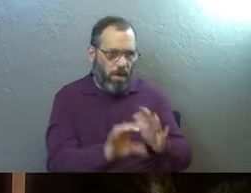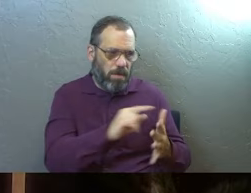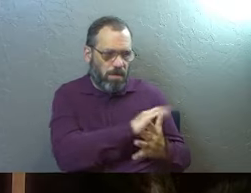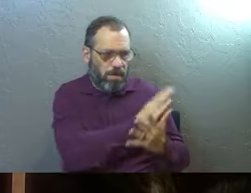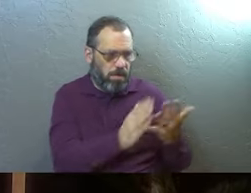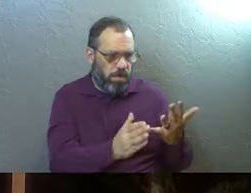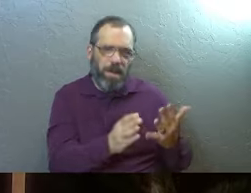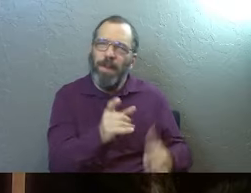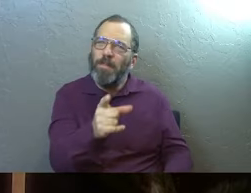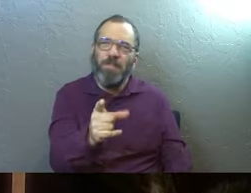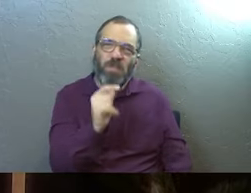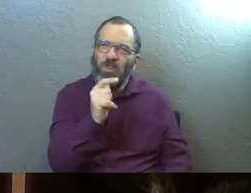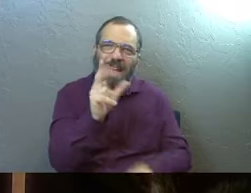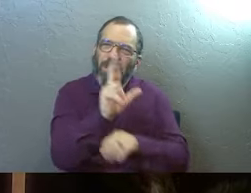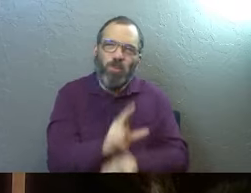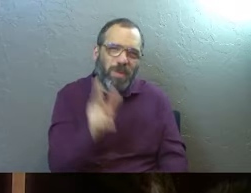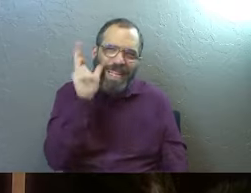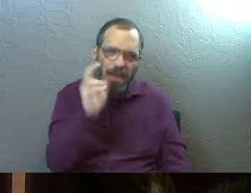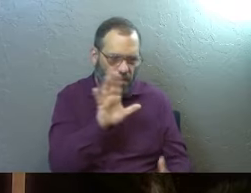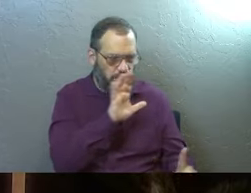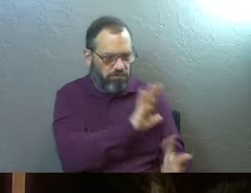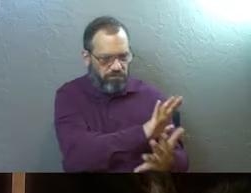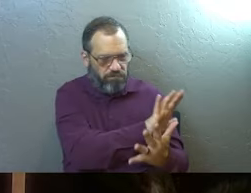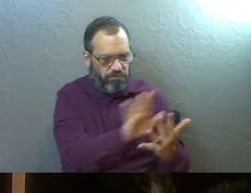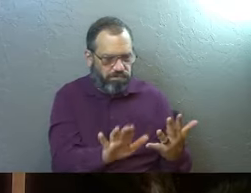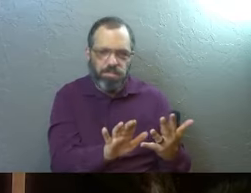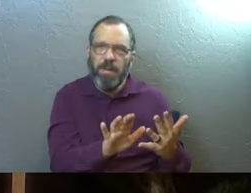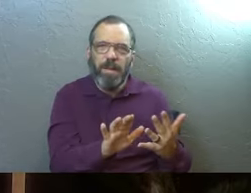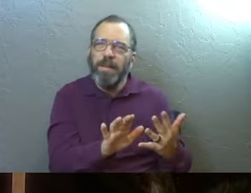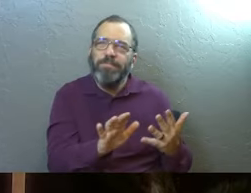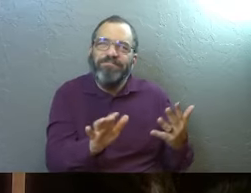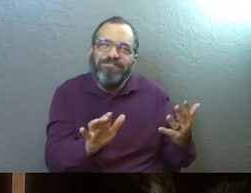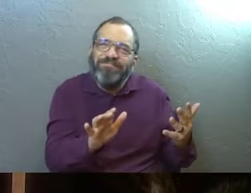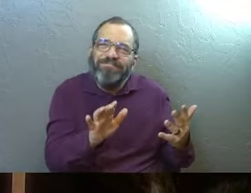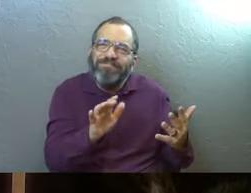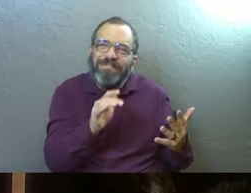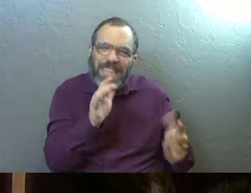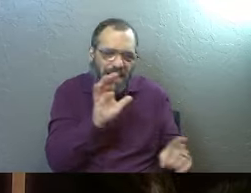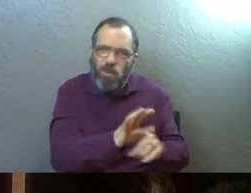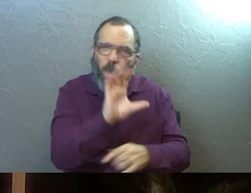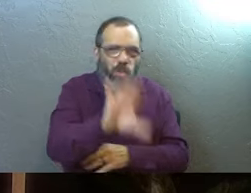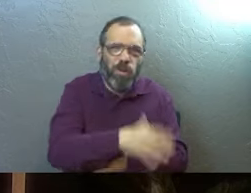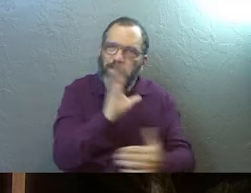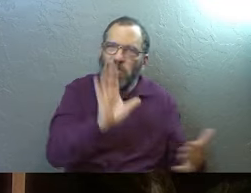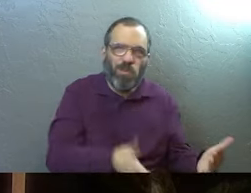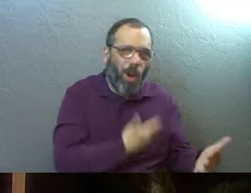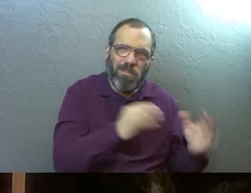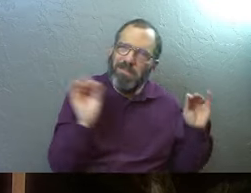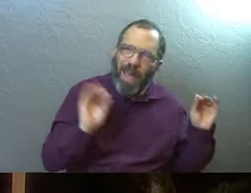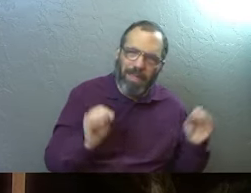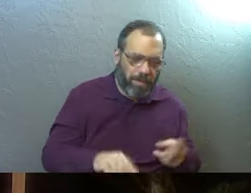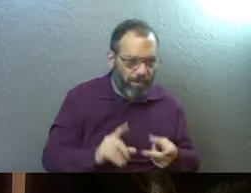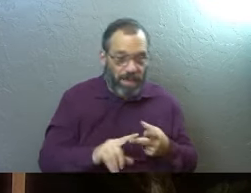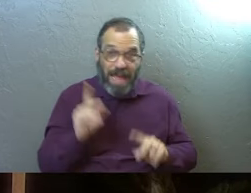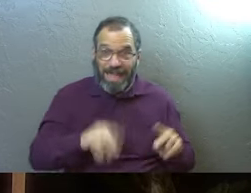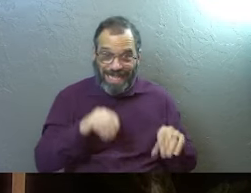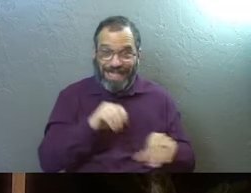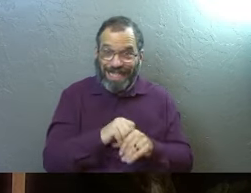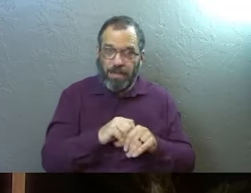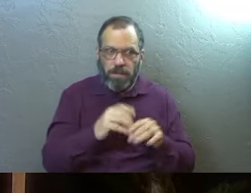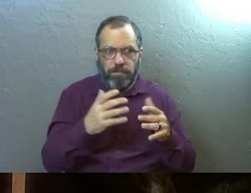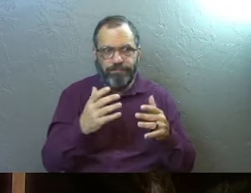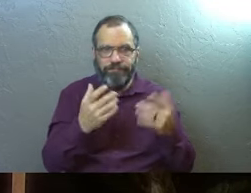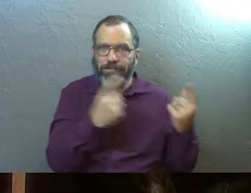about, you're not used to hearing about very often. They don't have their own Christmas songs. And the people in this